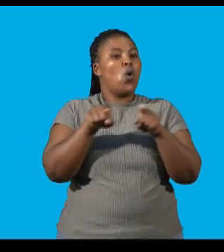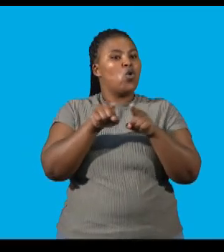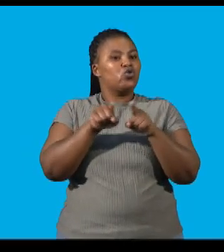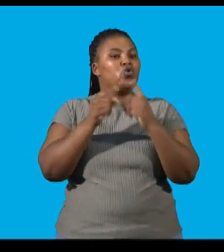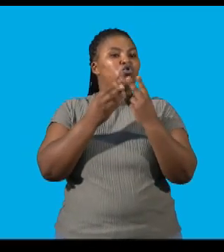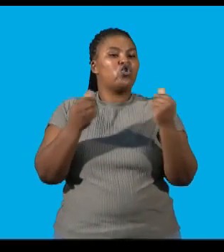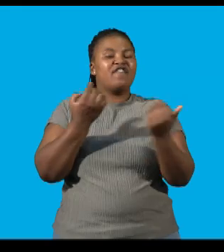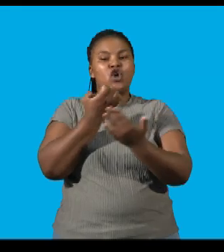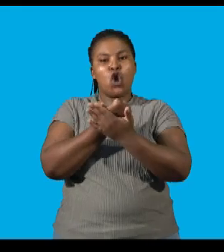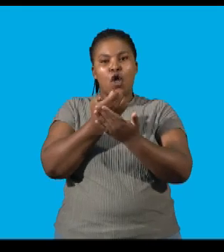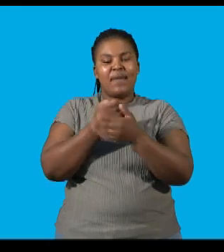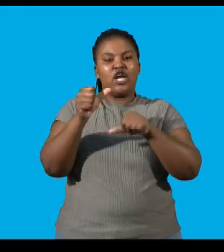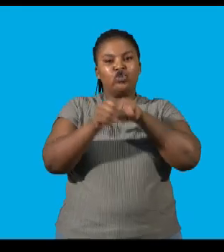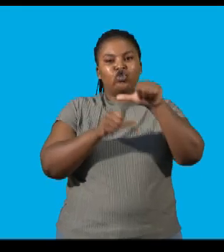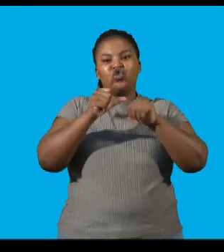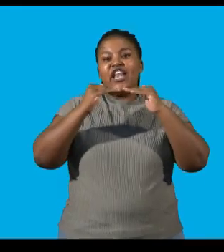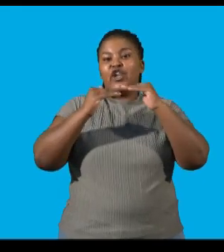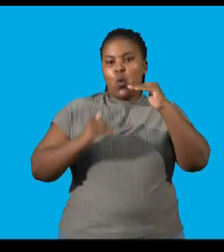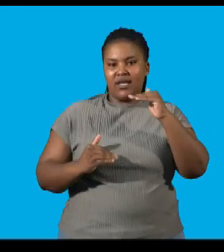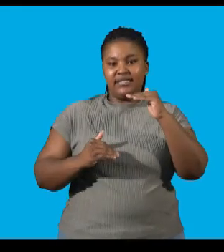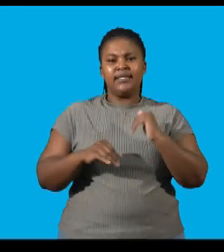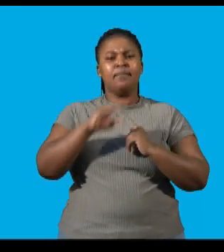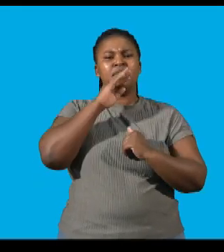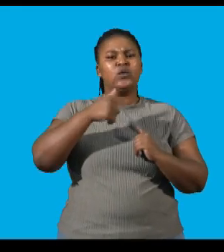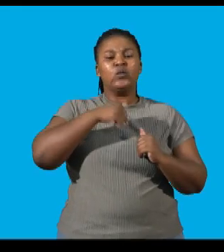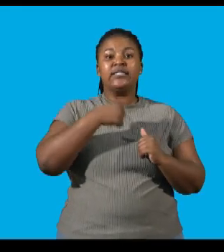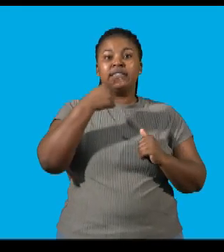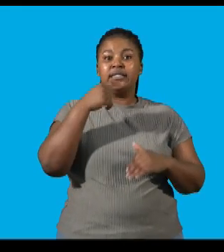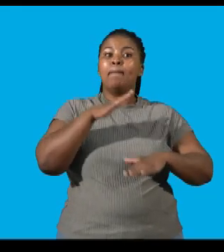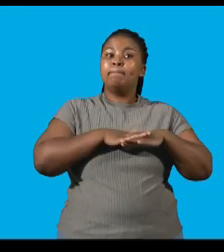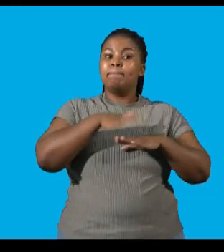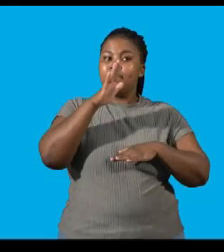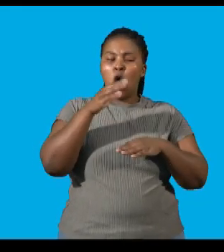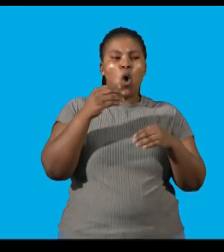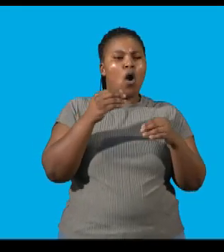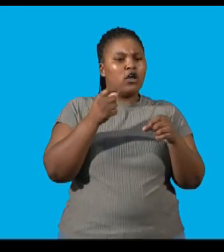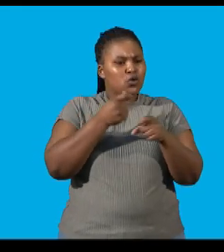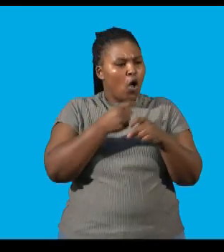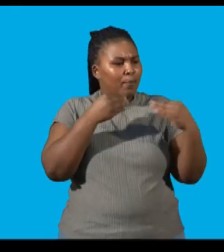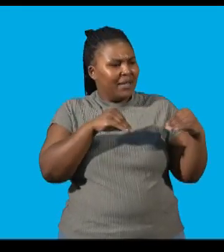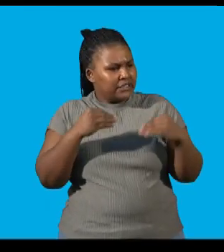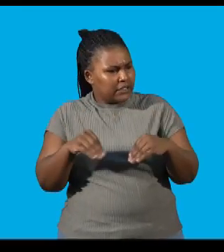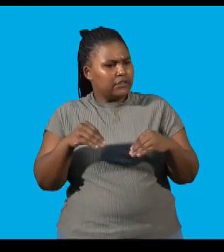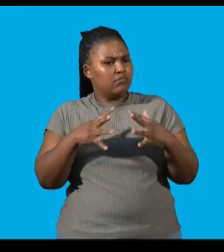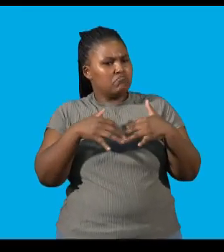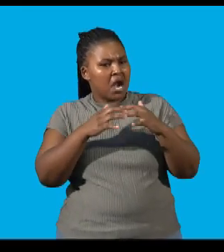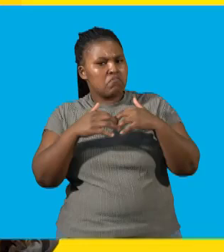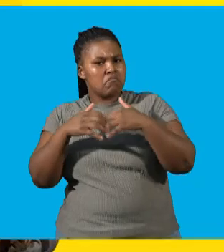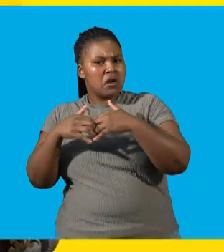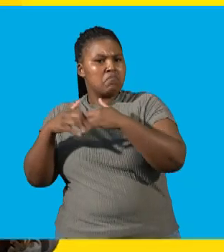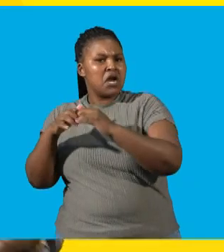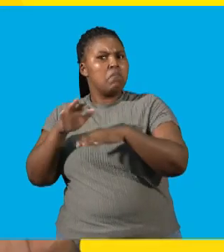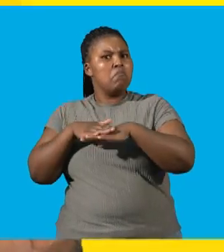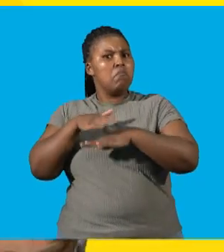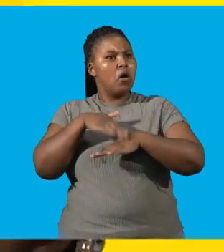addressing of economic and social inequalities. In other words, we are saying as more and more small businesses are established in the